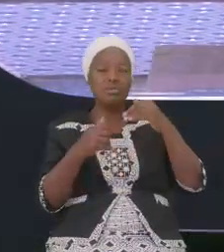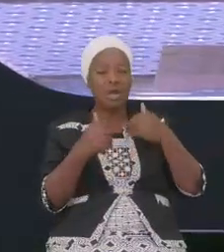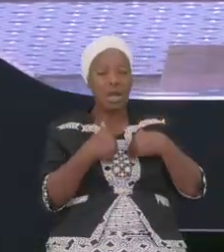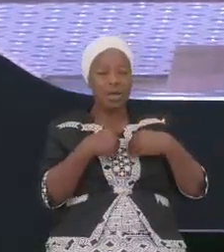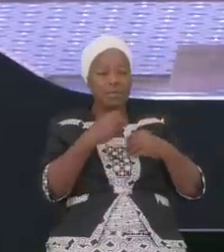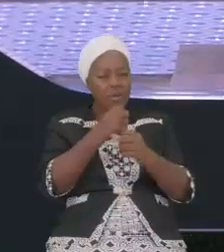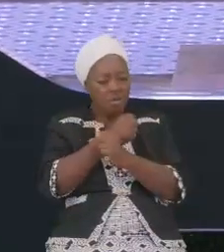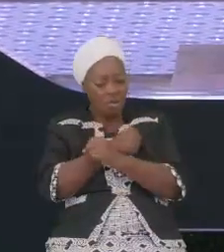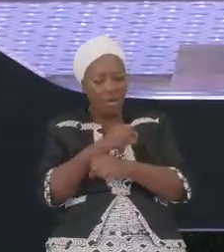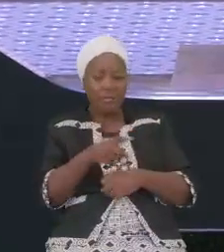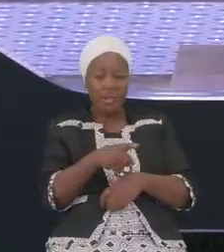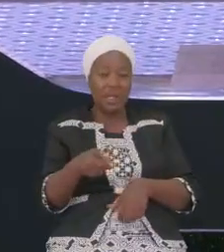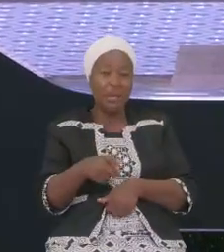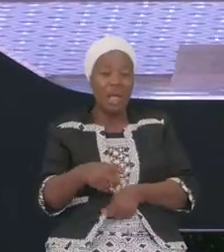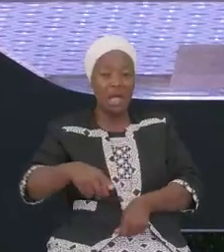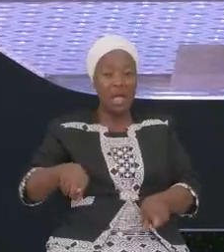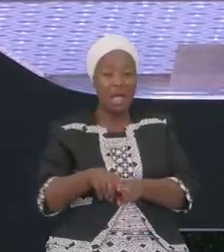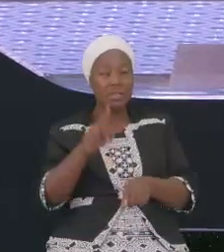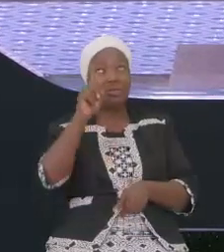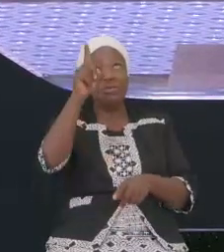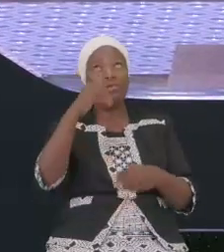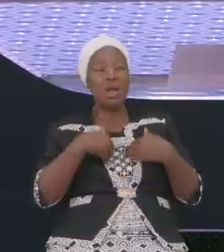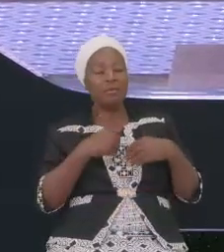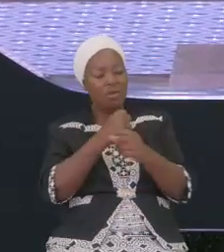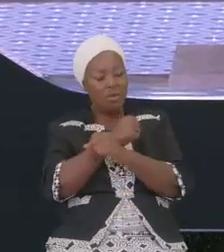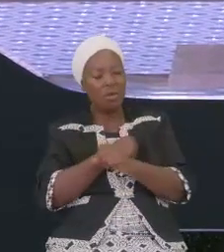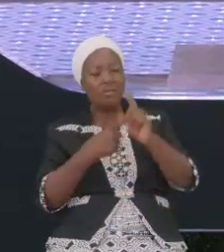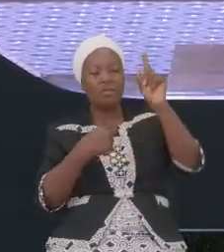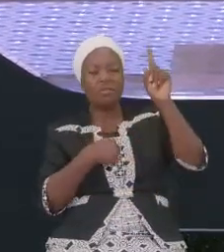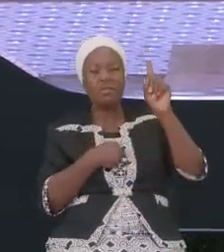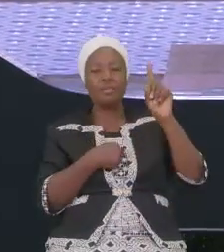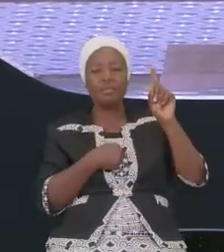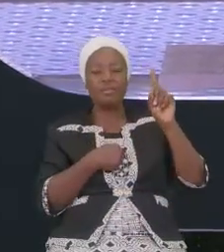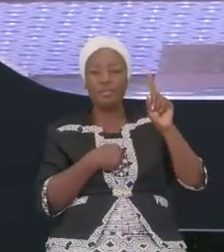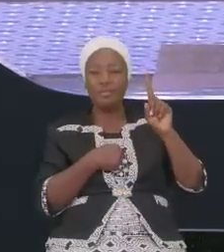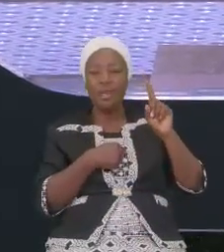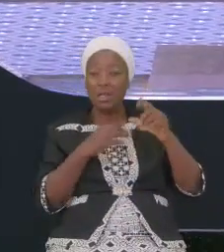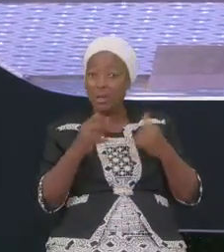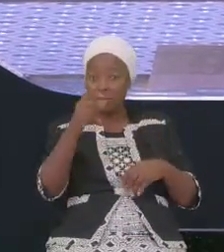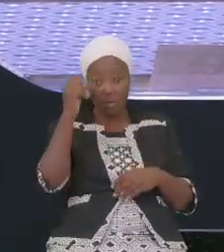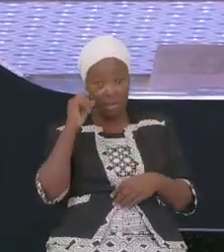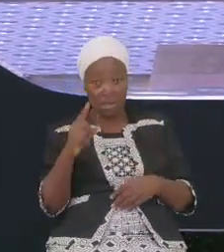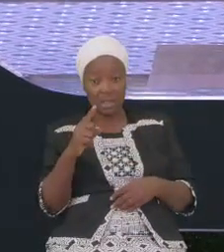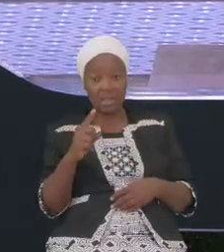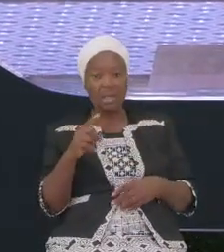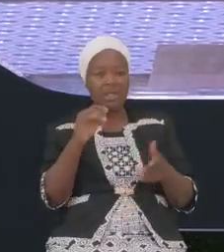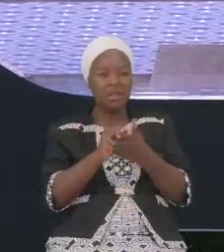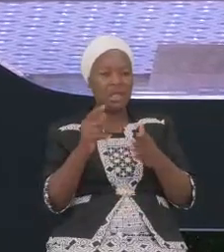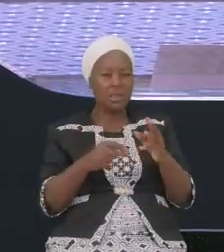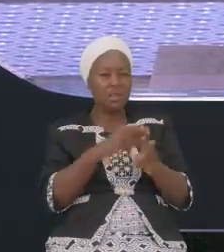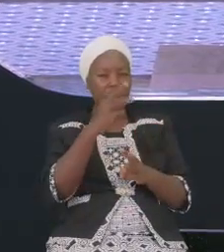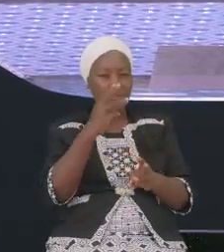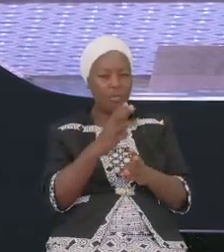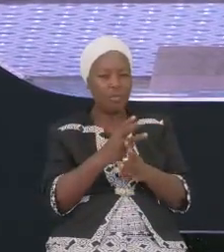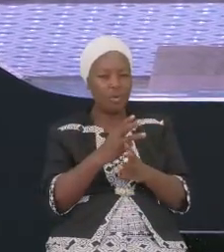loved them as thou hast loved me. When you understand that the Word